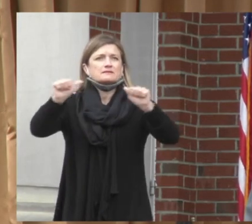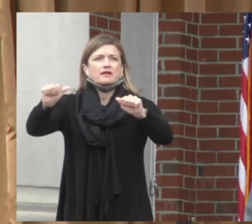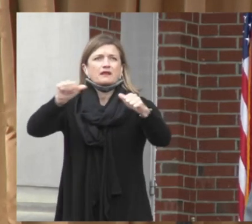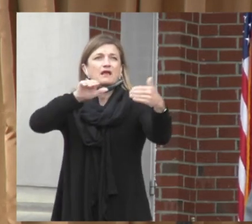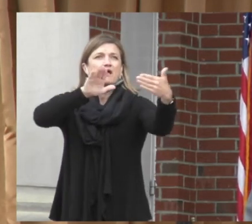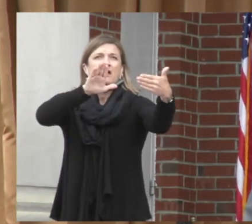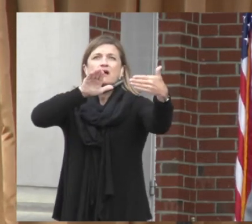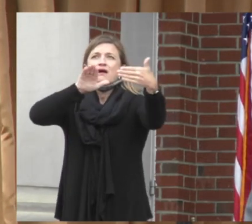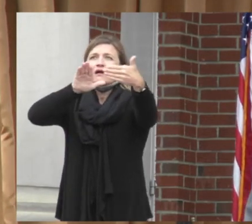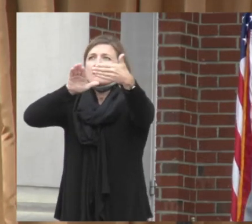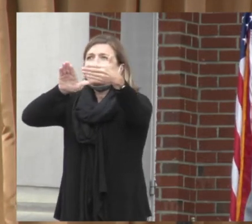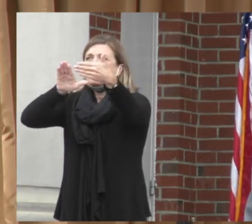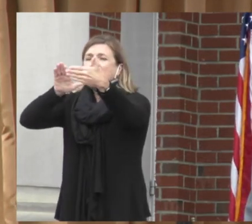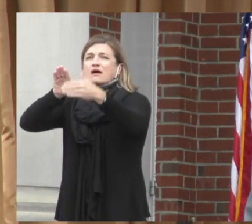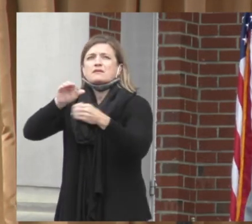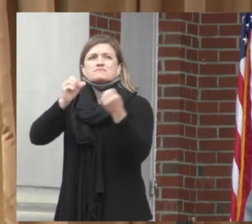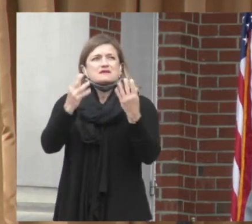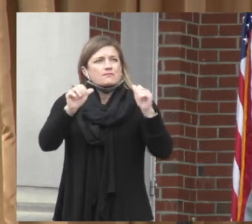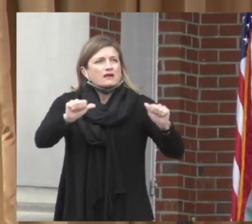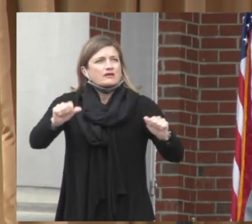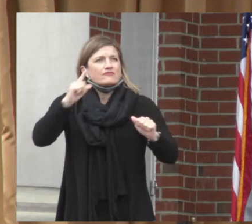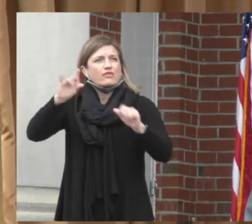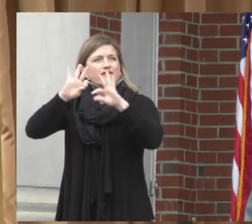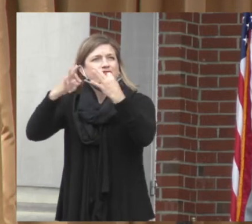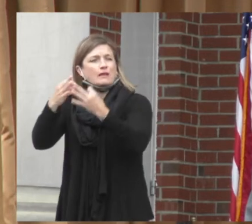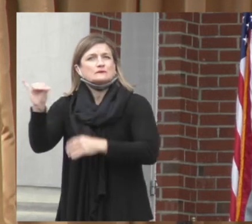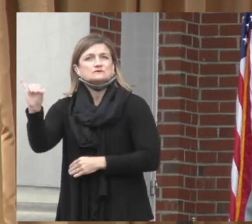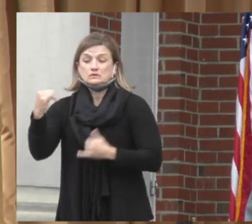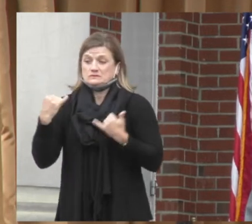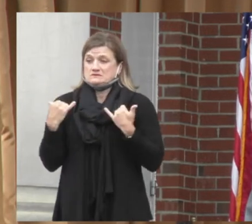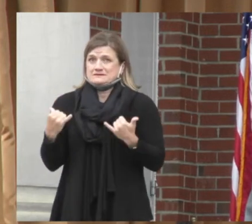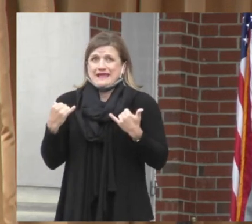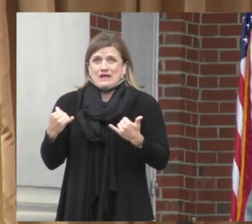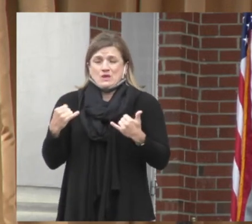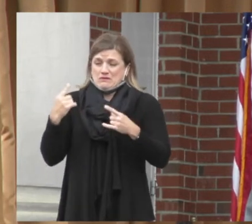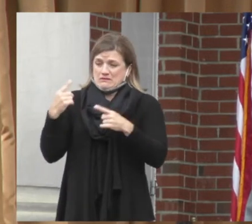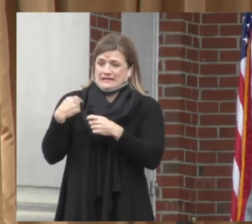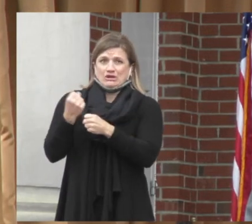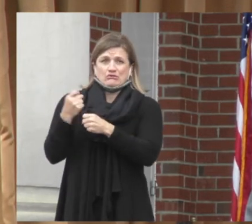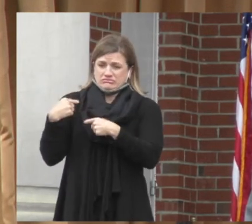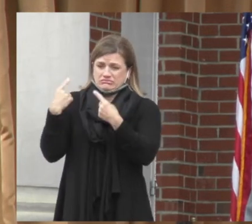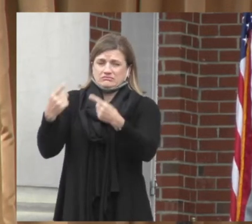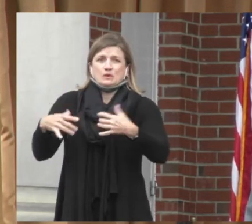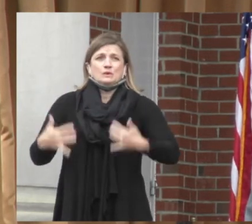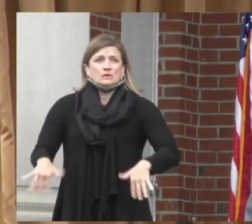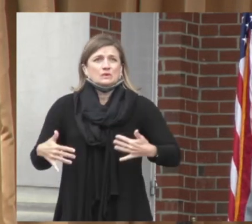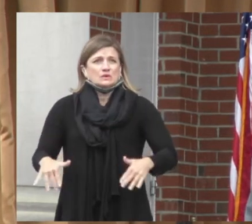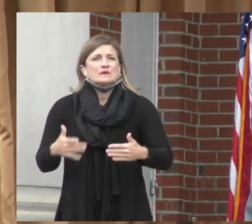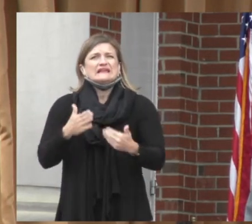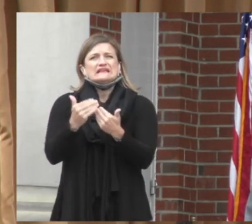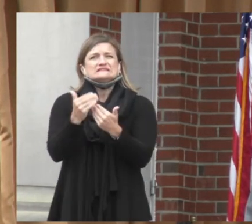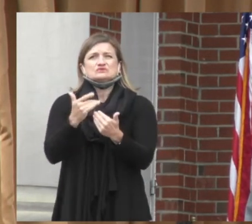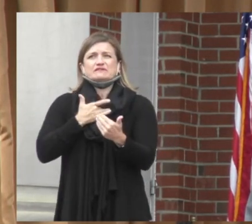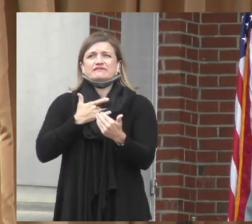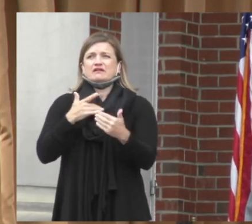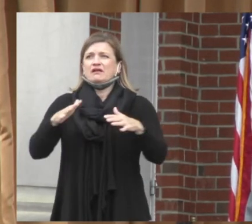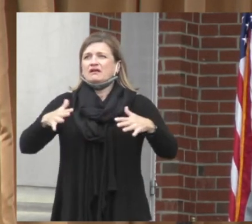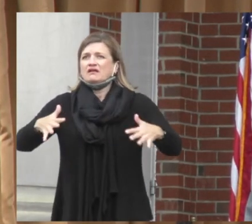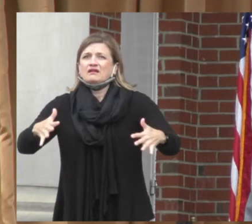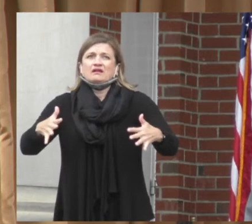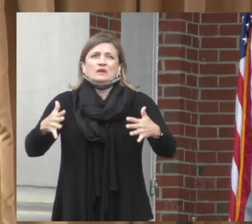their families. In these unprecedented times, it is easy to fall into feelings of anxiety.